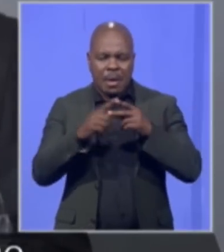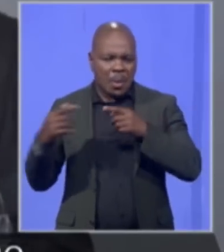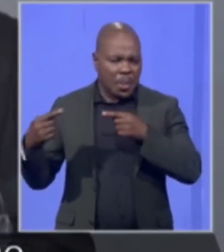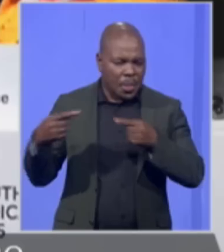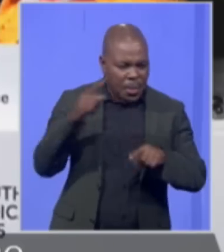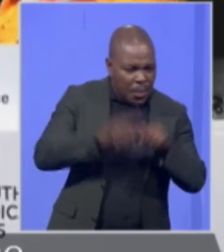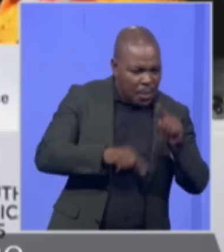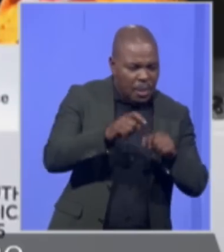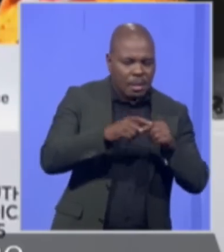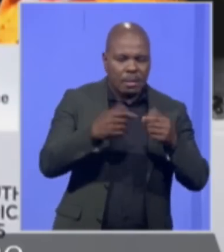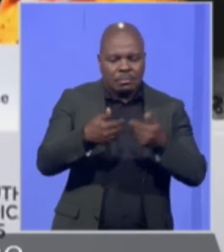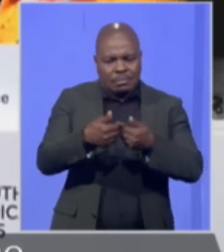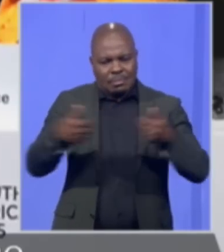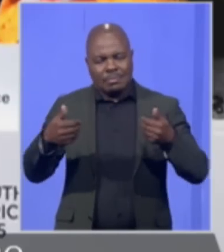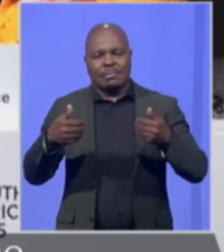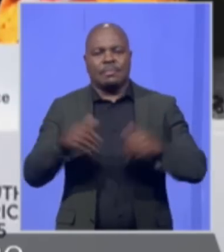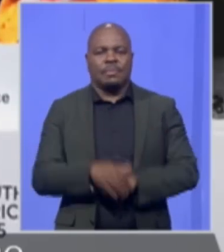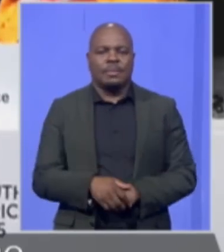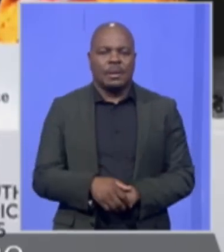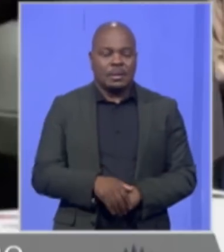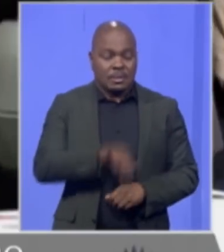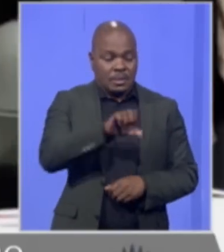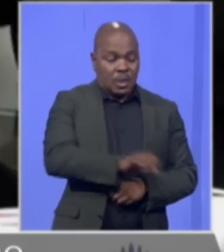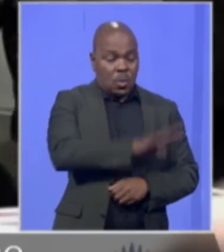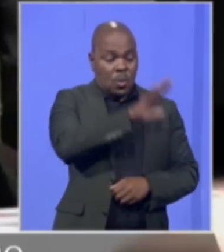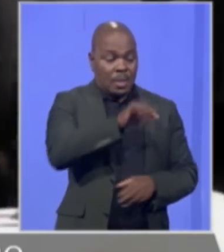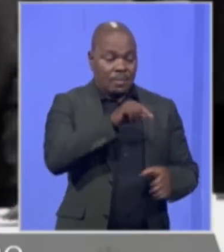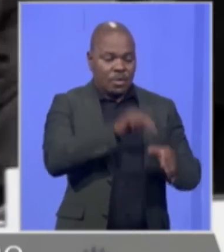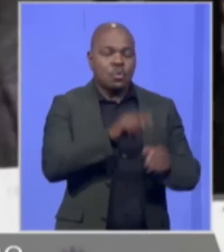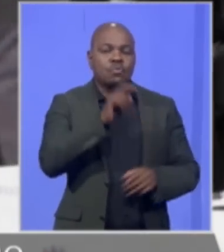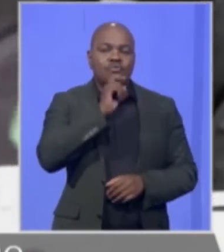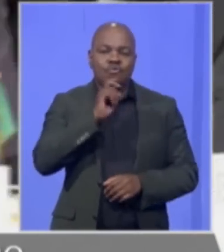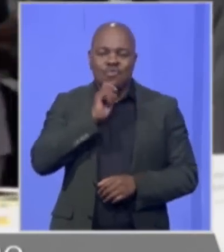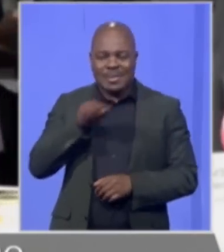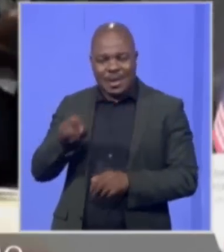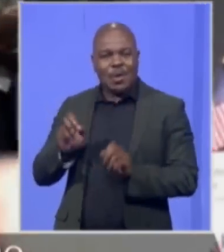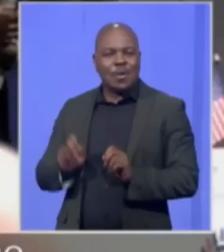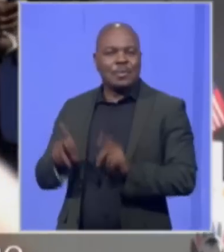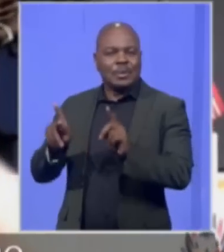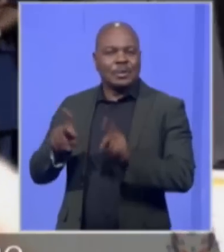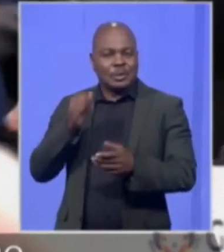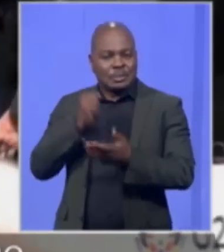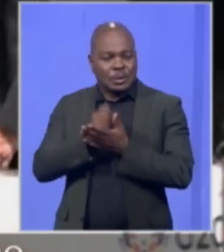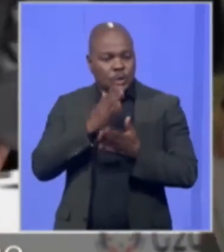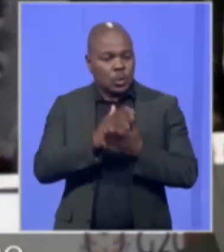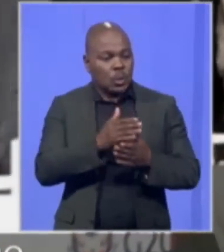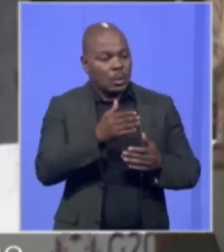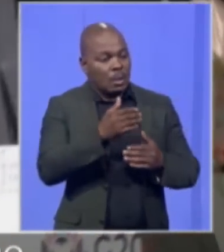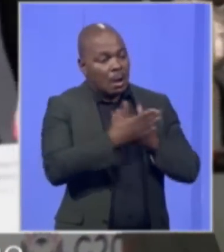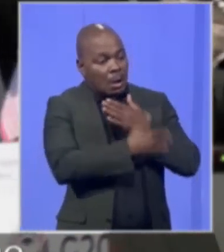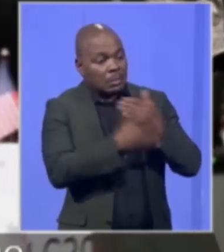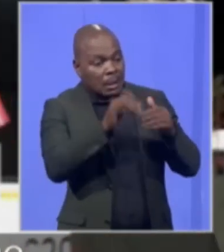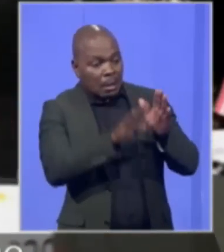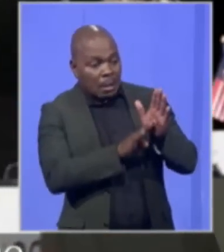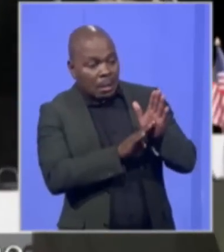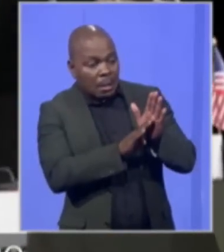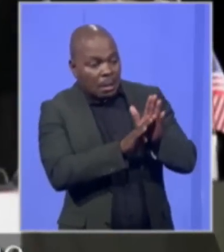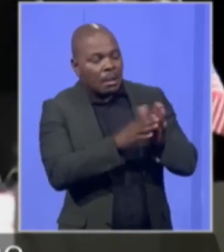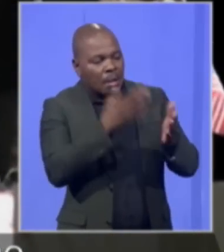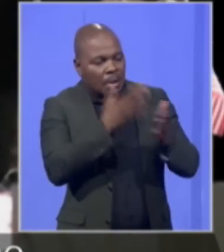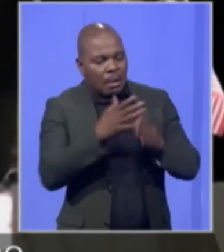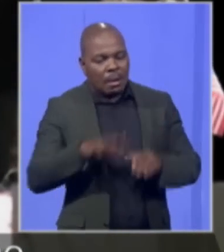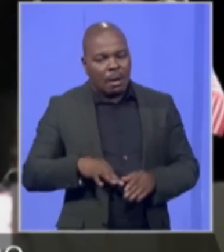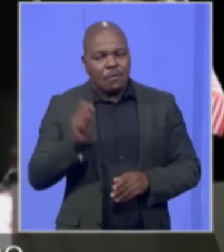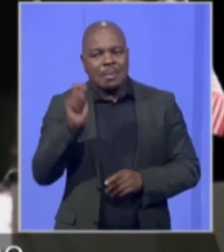conflicts. Afrika Borwa e tla beela e sebedisa monyetla ka seboka sena hore dina tse thuthuhang di be boemong ba ho lefa dikoloto tsa